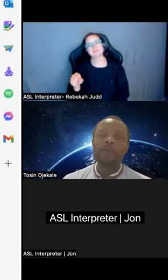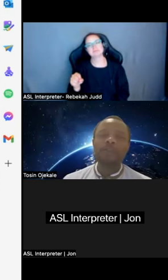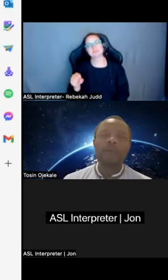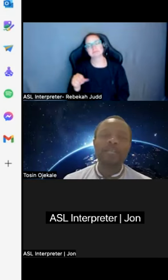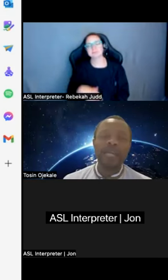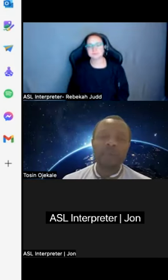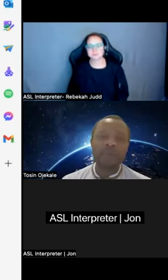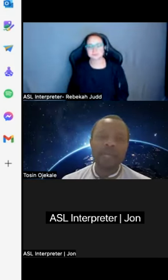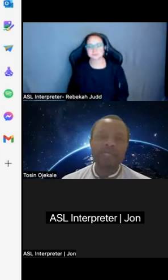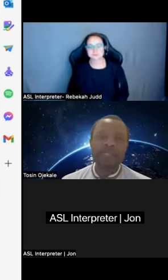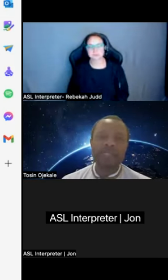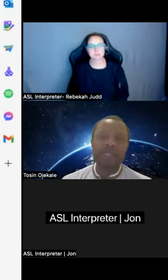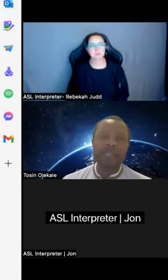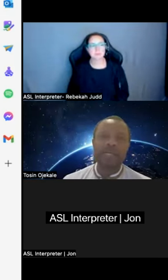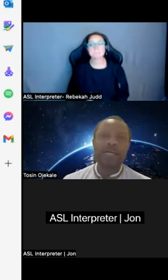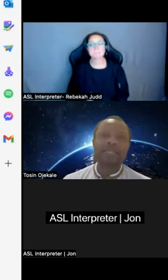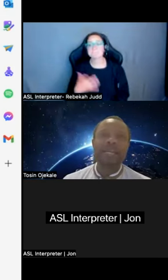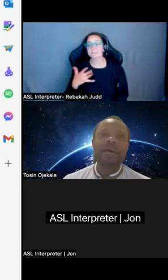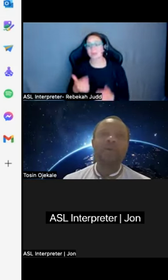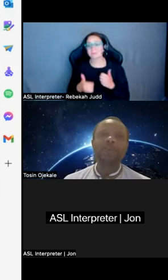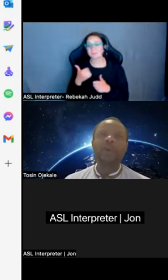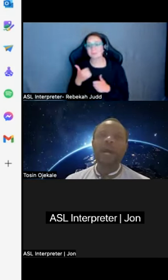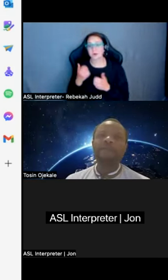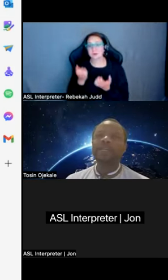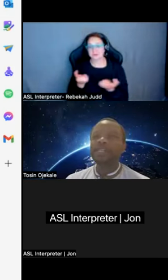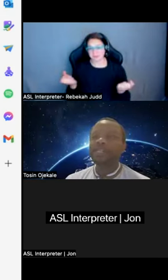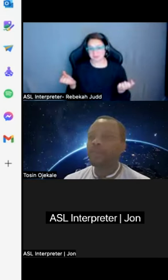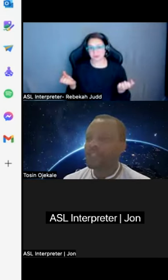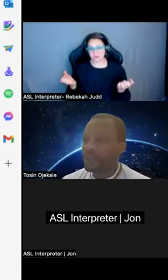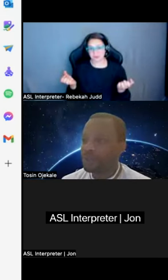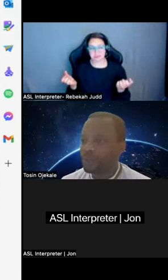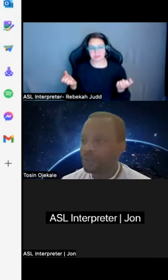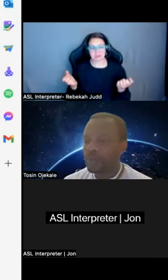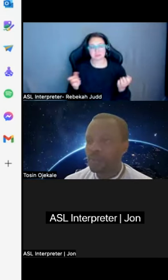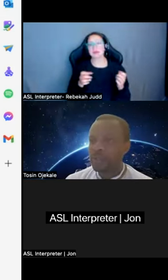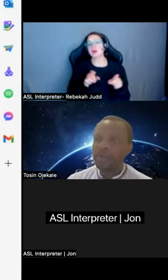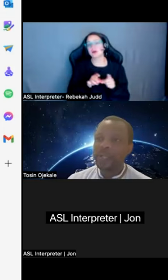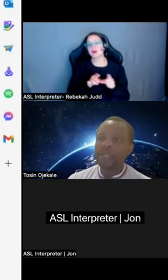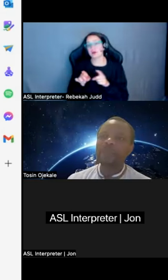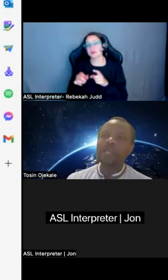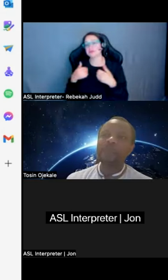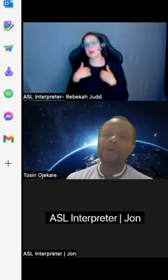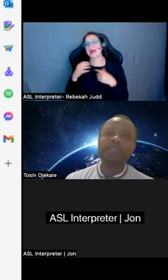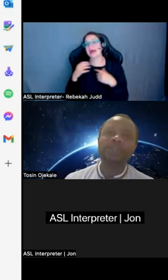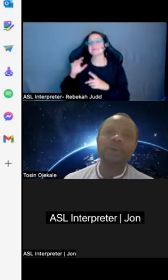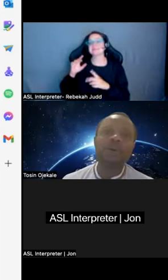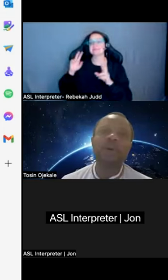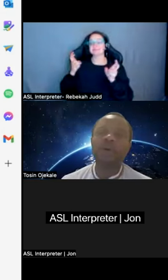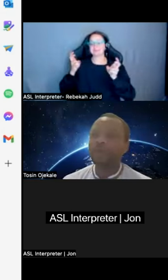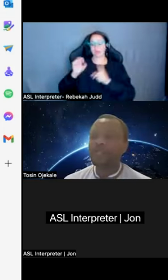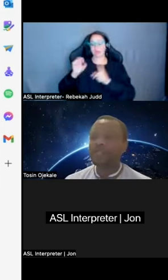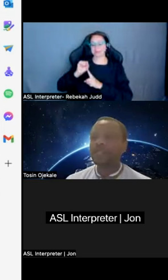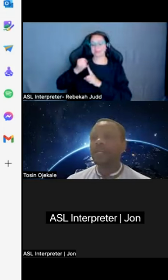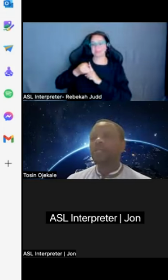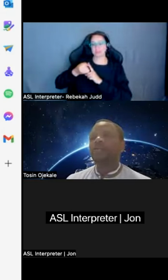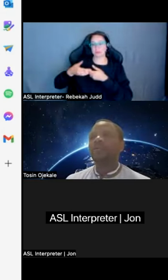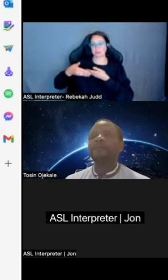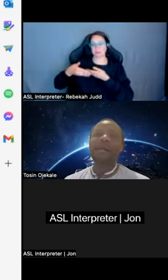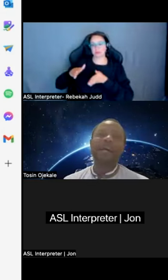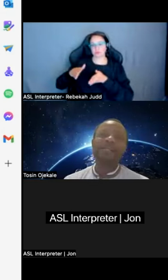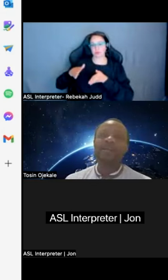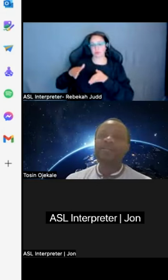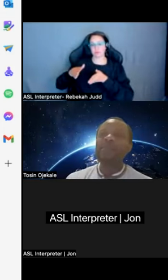for most of this equipment, they also have a situation room, okay, where they monitor all of this.